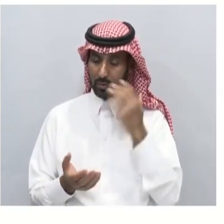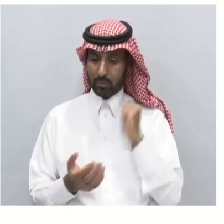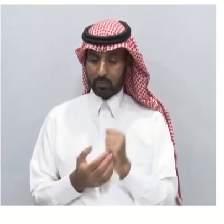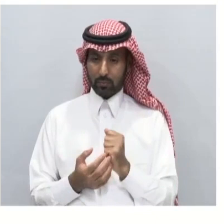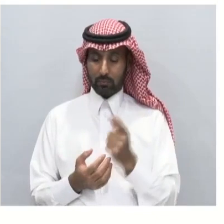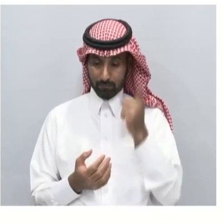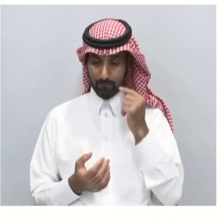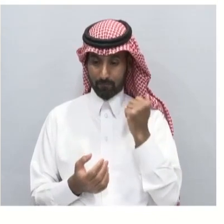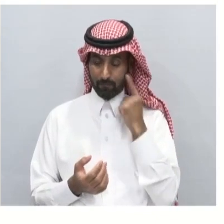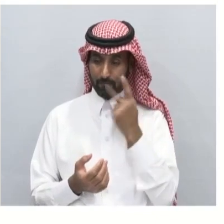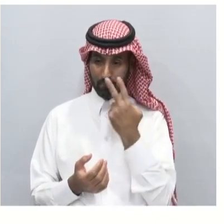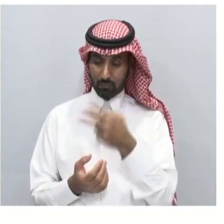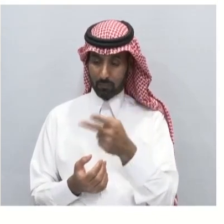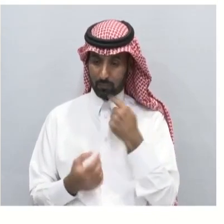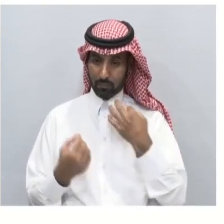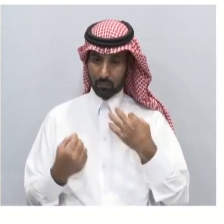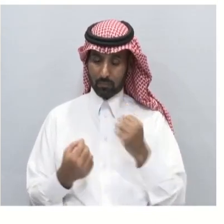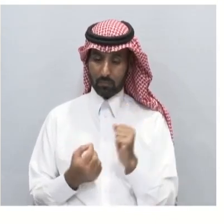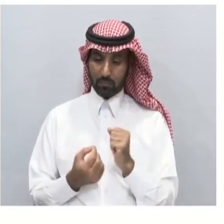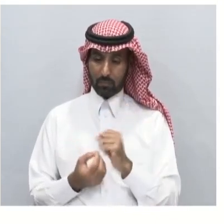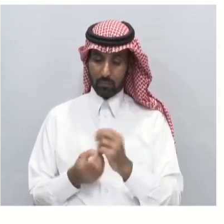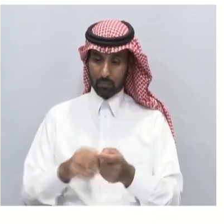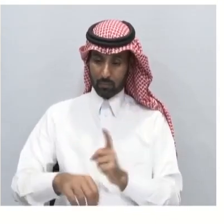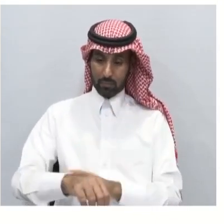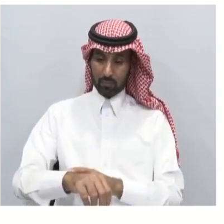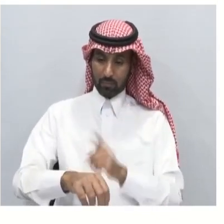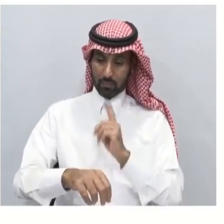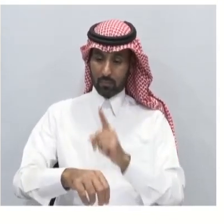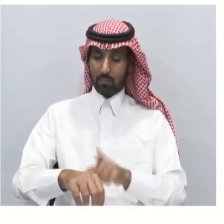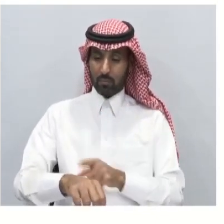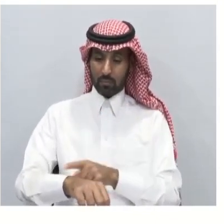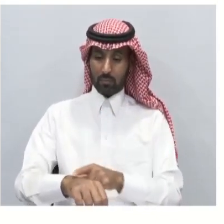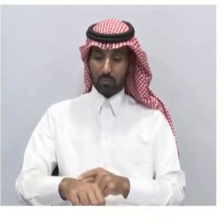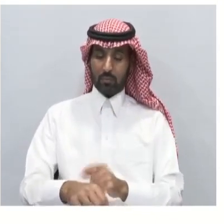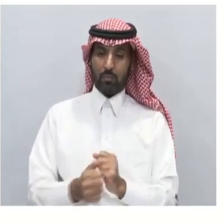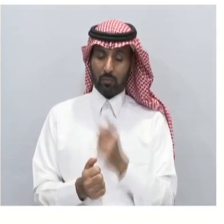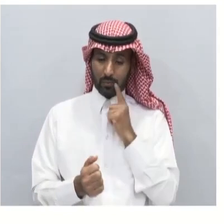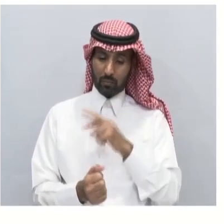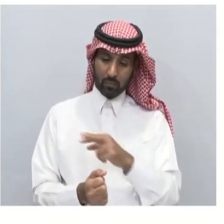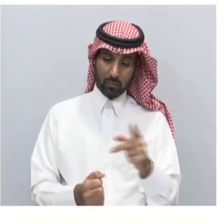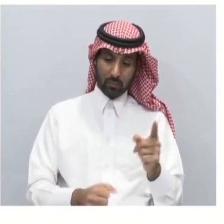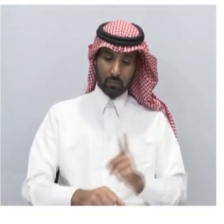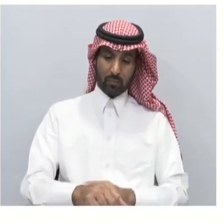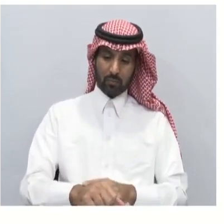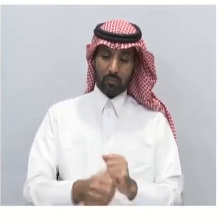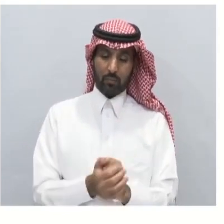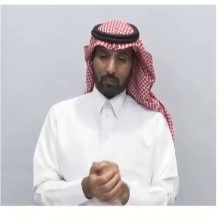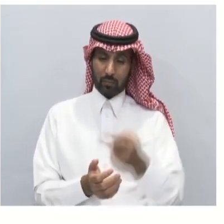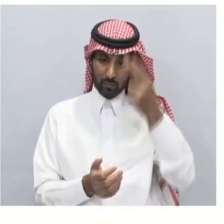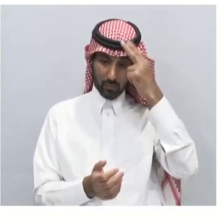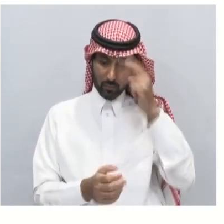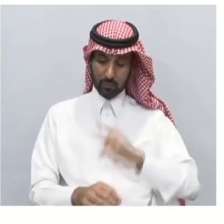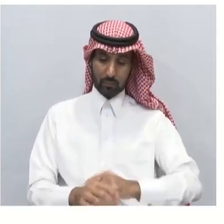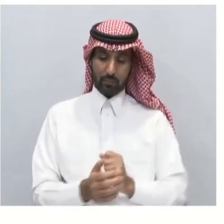Don't forget to change the time on your watch to set it as the time in